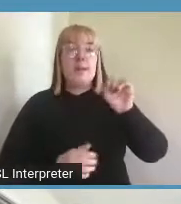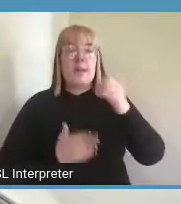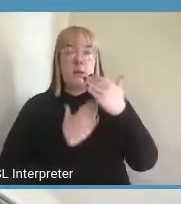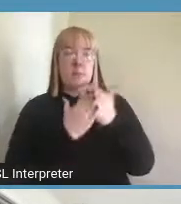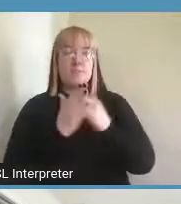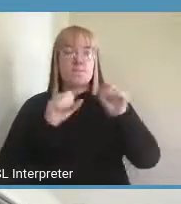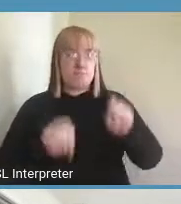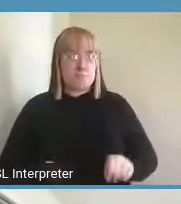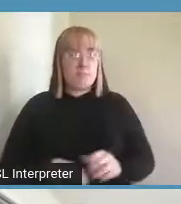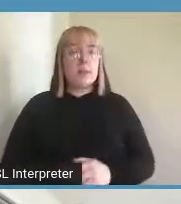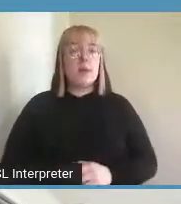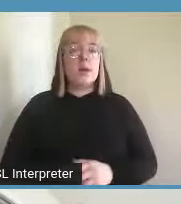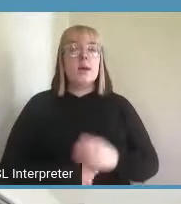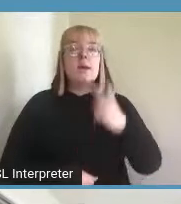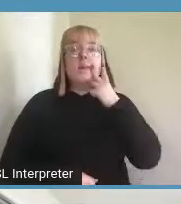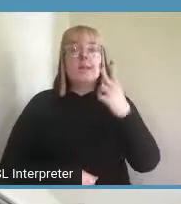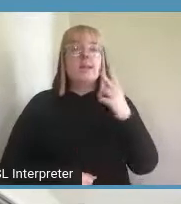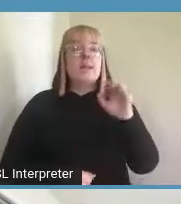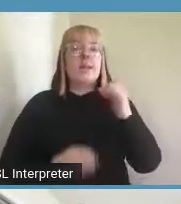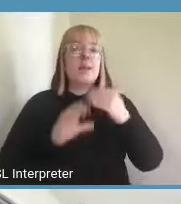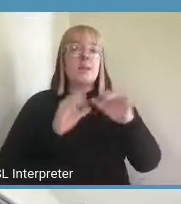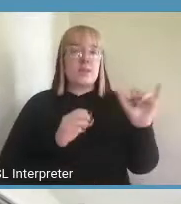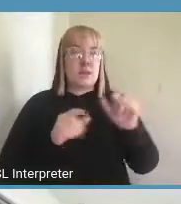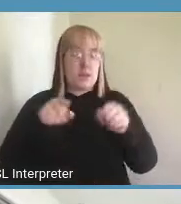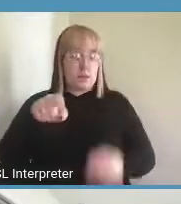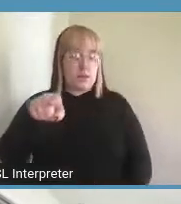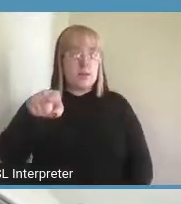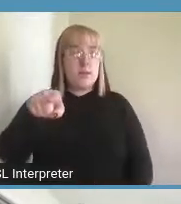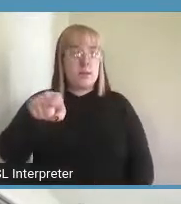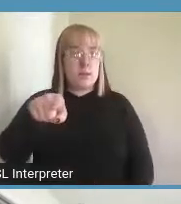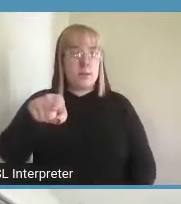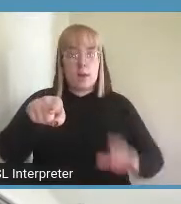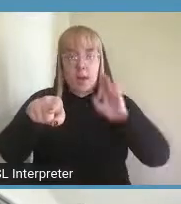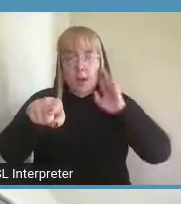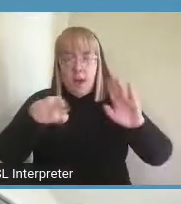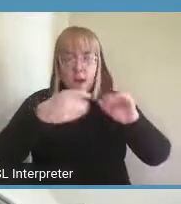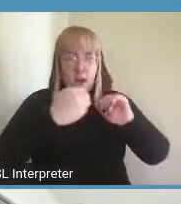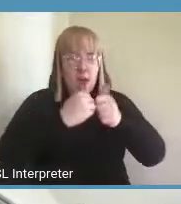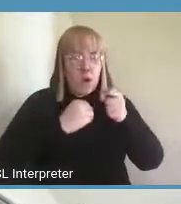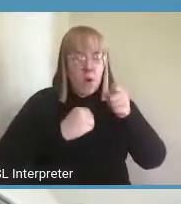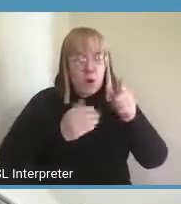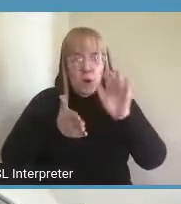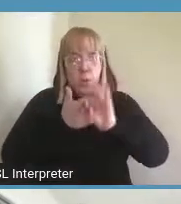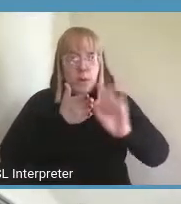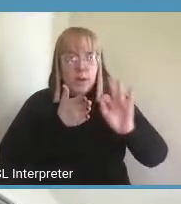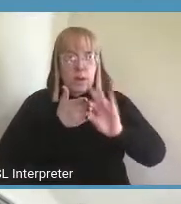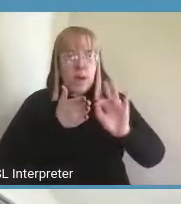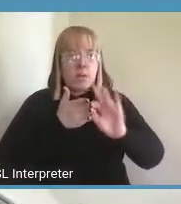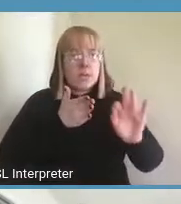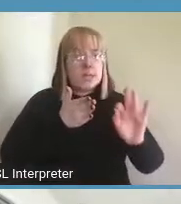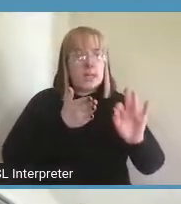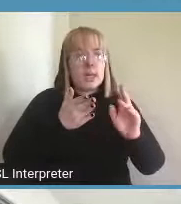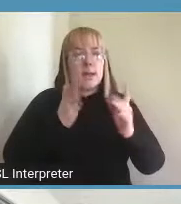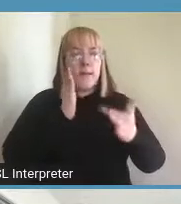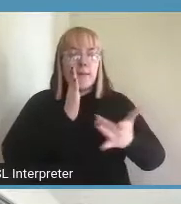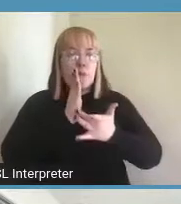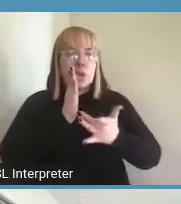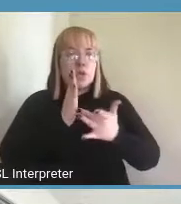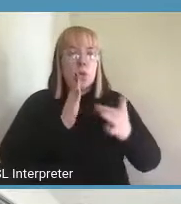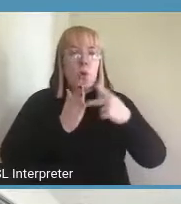you see things like this. This is a question from someone asking, hey, how are you counting virtual program visitors? Who counts